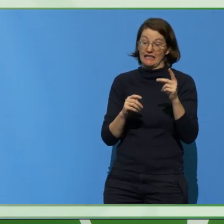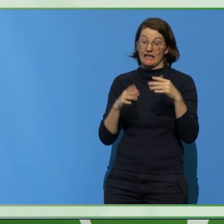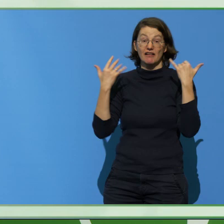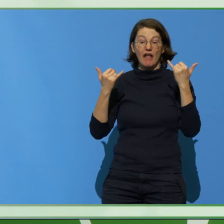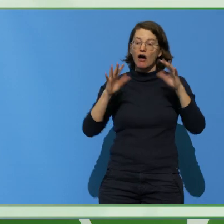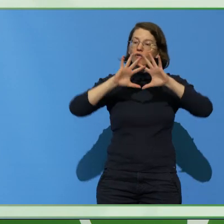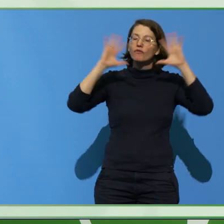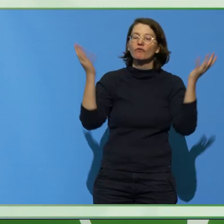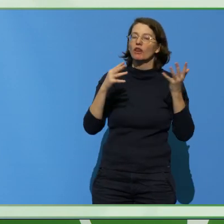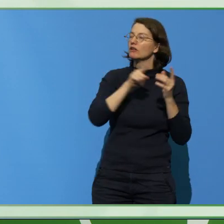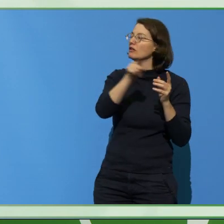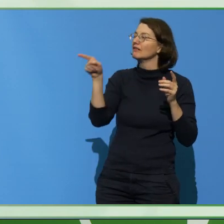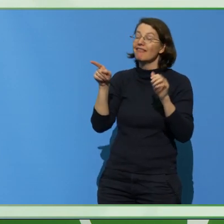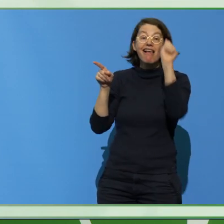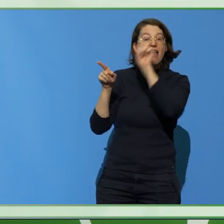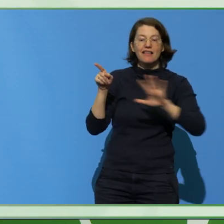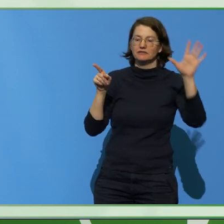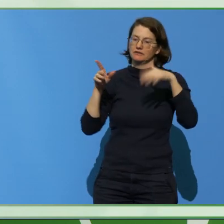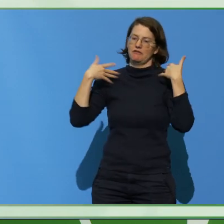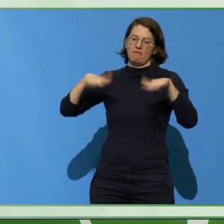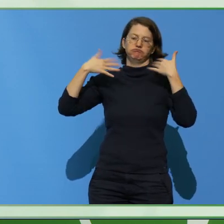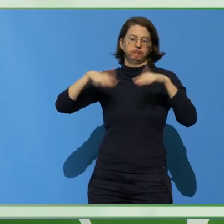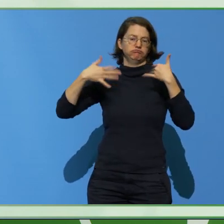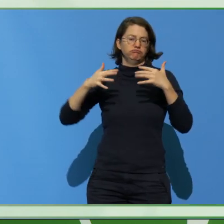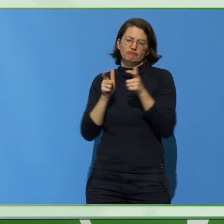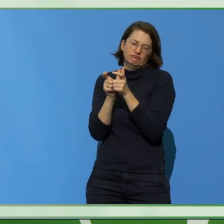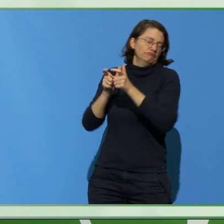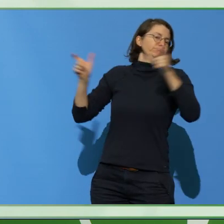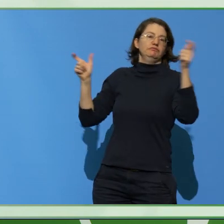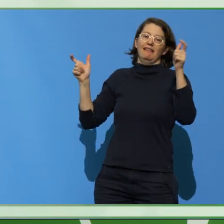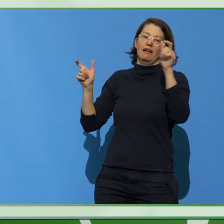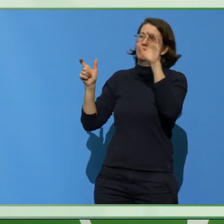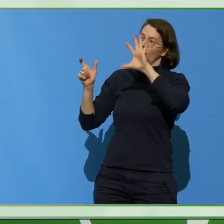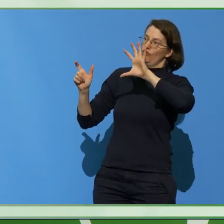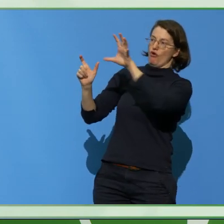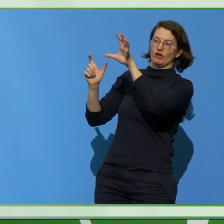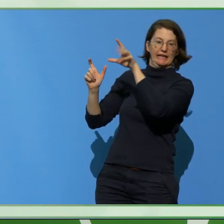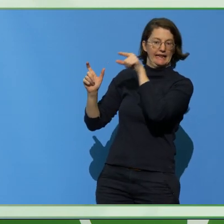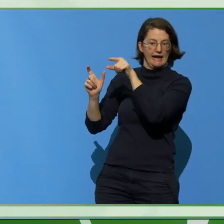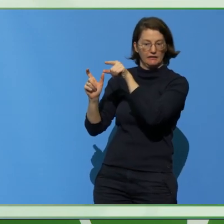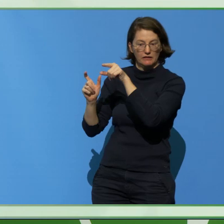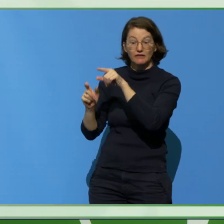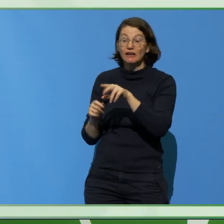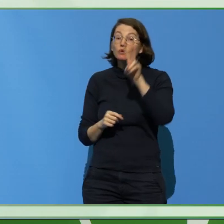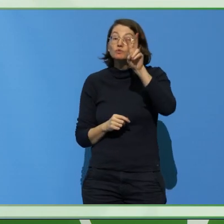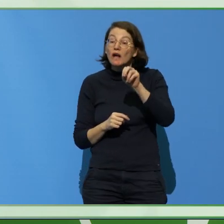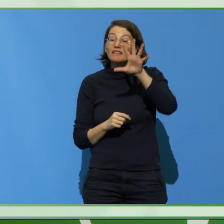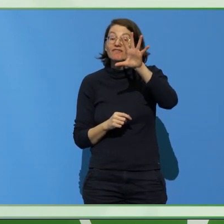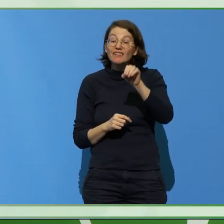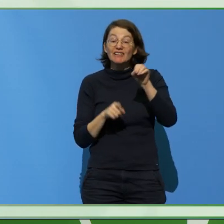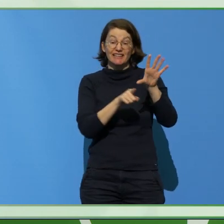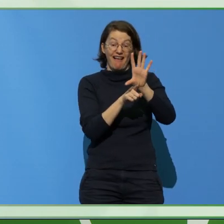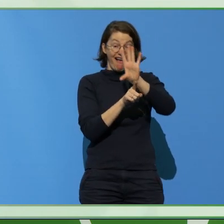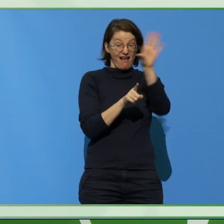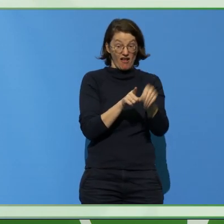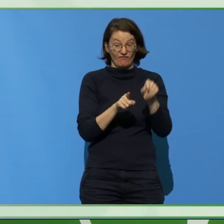is made up of young people below the age of 25. And the population of Africa is going to experience the